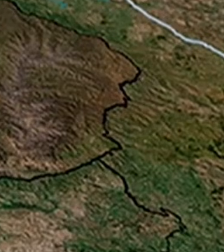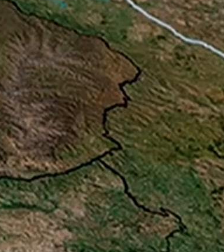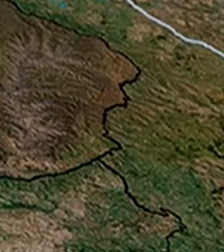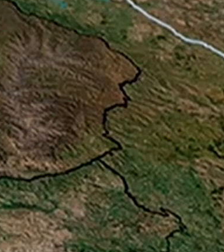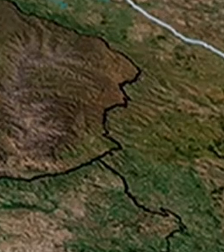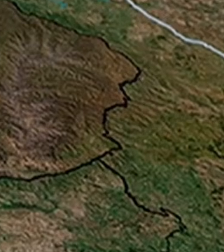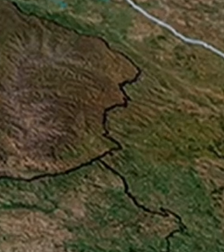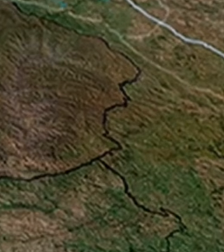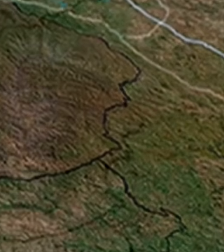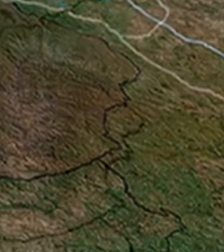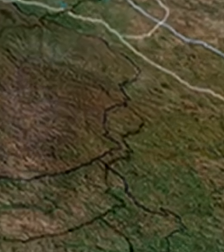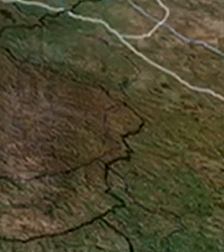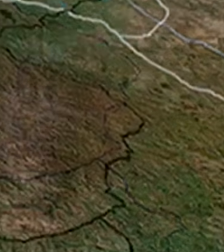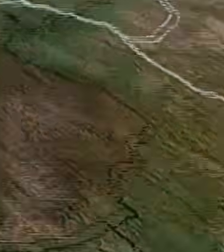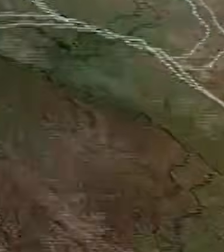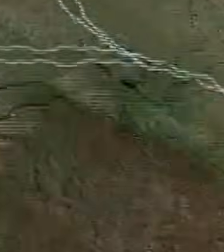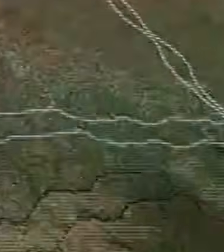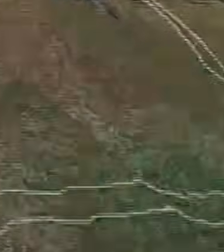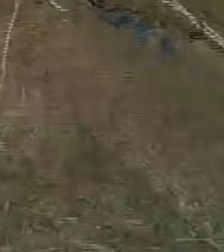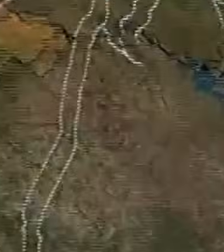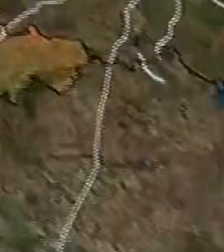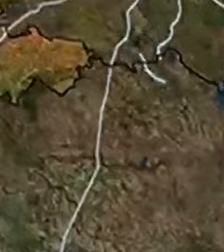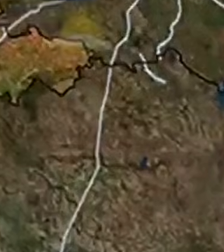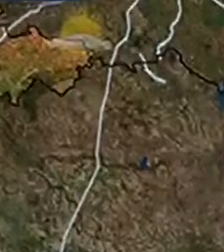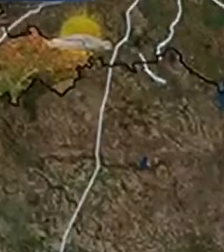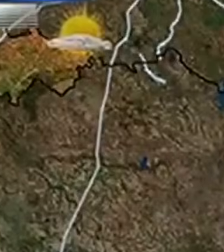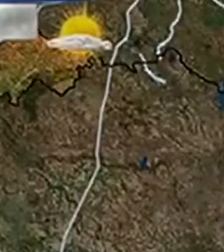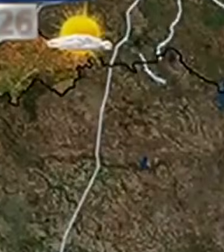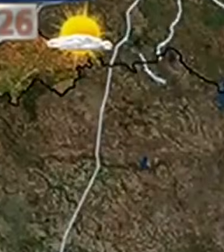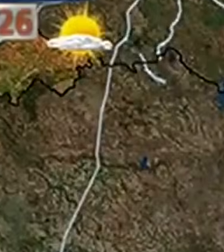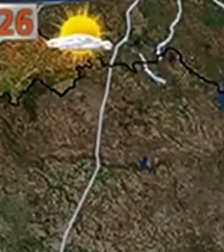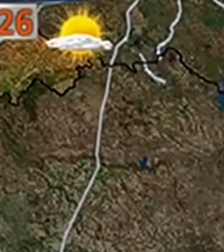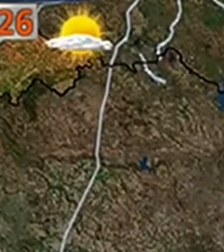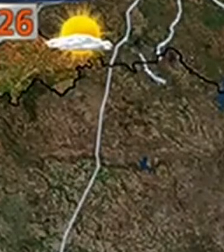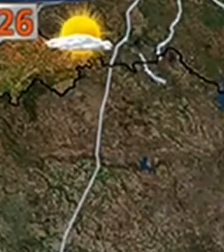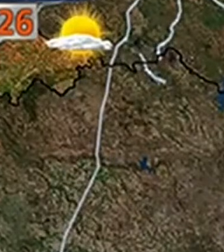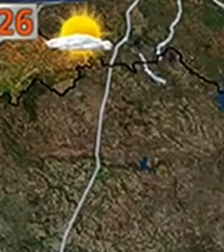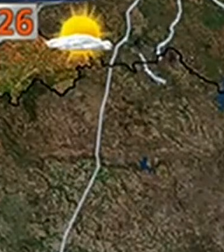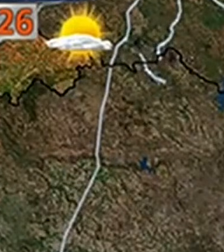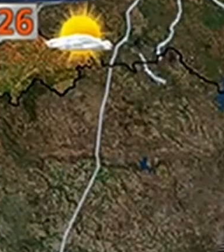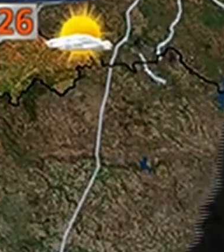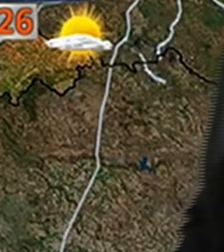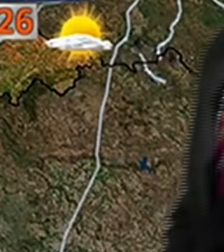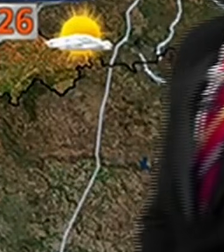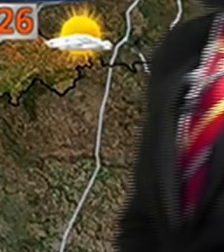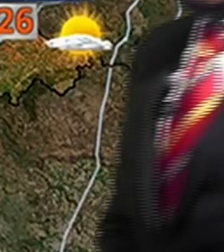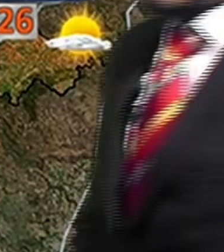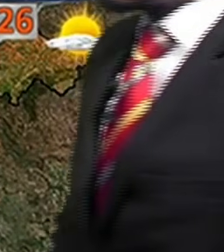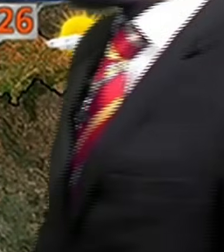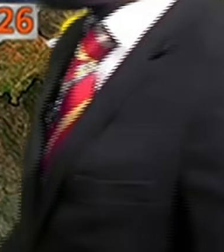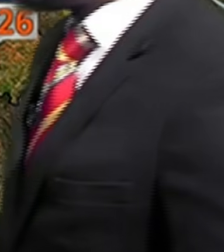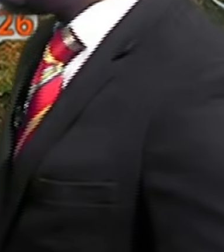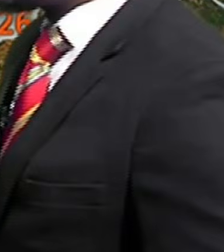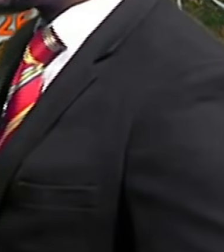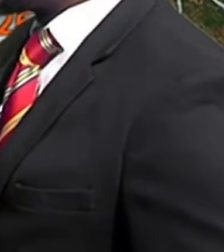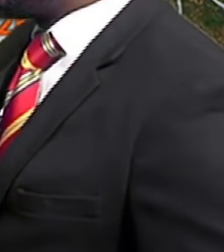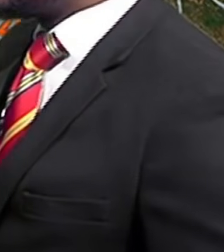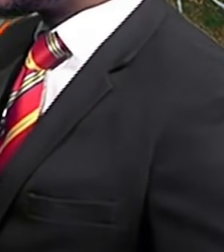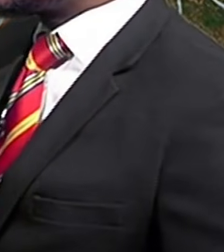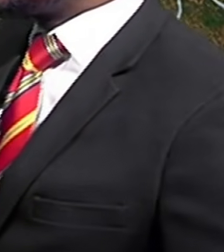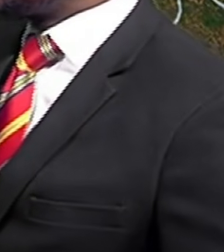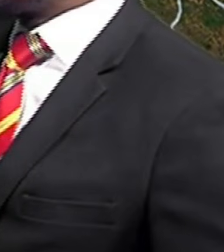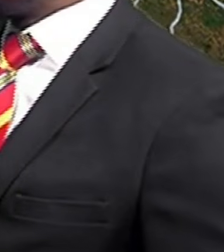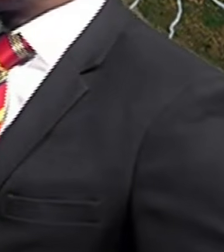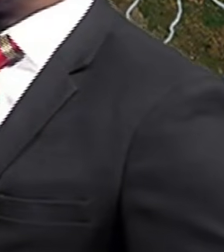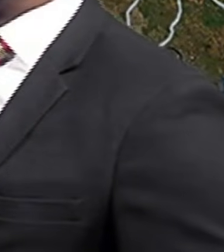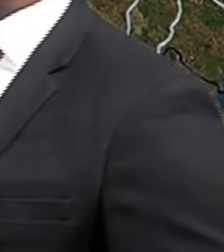le sosolo di tamating re khati di rita ho 24 kaofela ha fitla hona ka Northwest ha re shebile hona ka Klerksdorp ho tla hlo phola